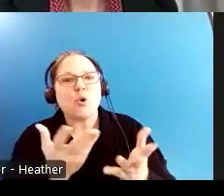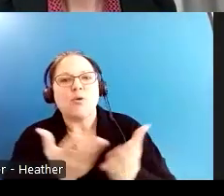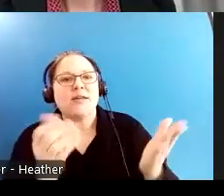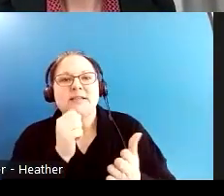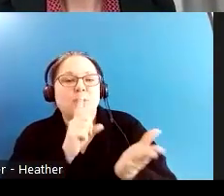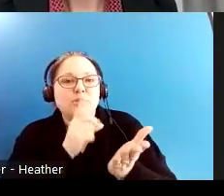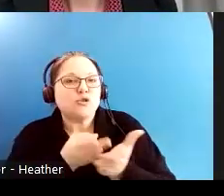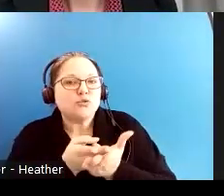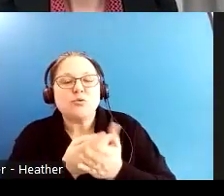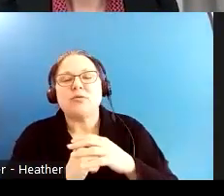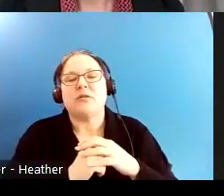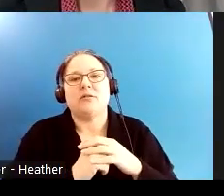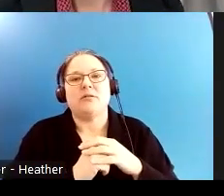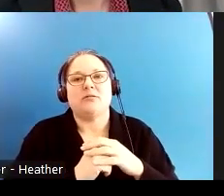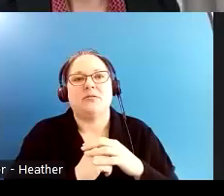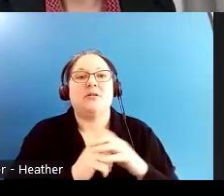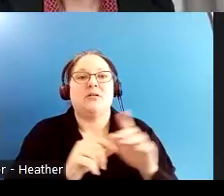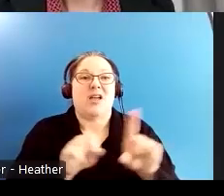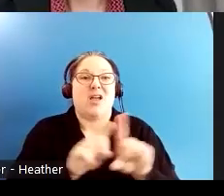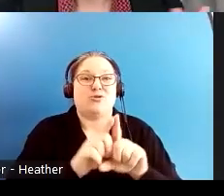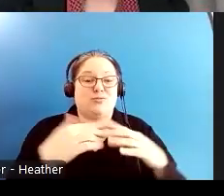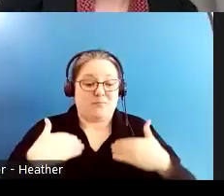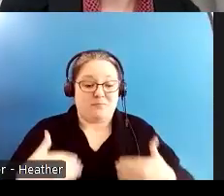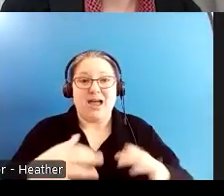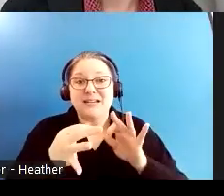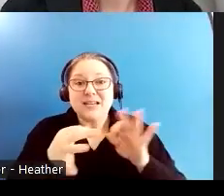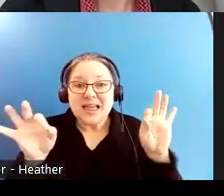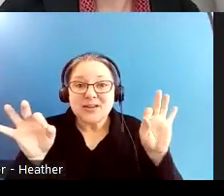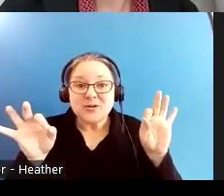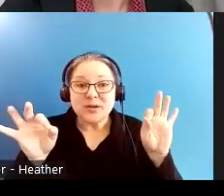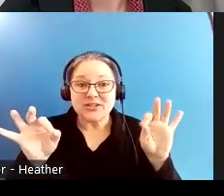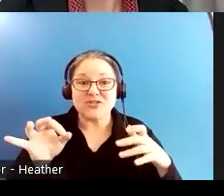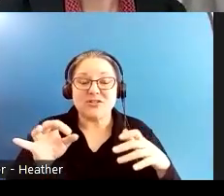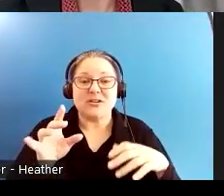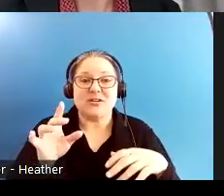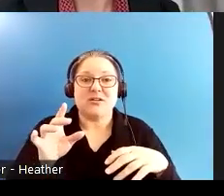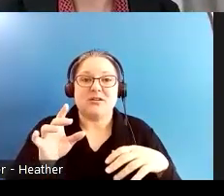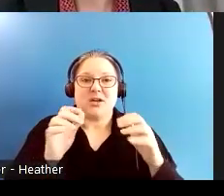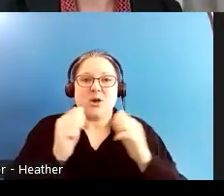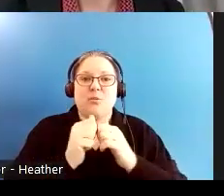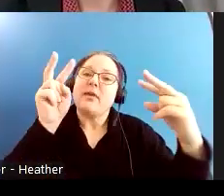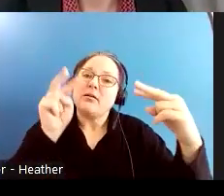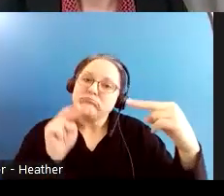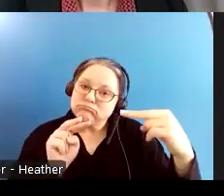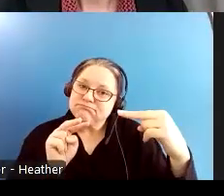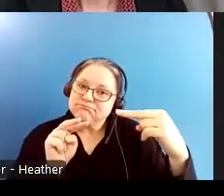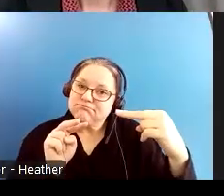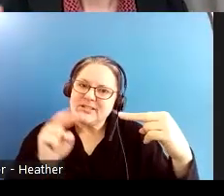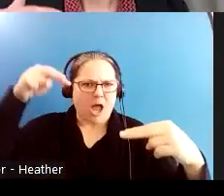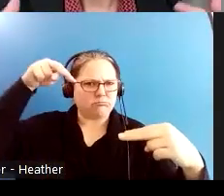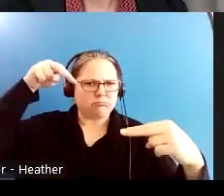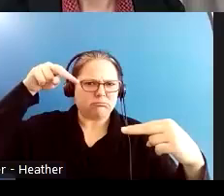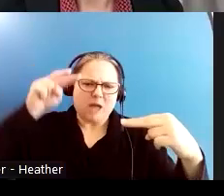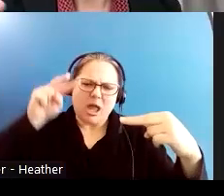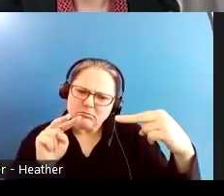So, and then lastly, just body language, like my friend's doing here, getting down to the eye level of the person and making sure that we're